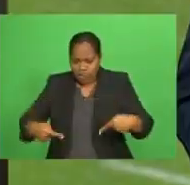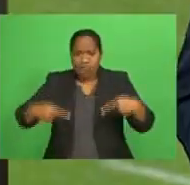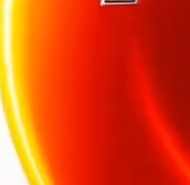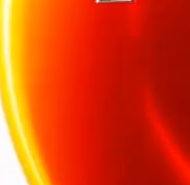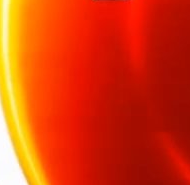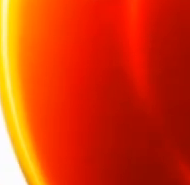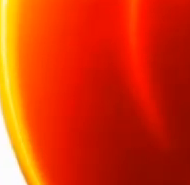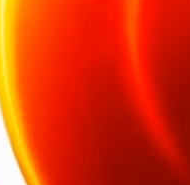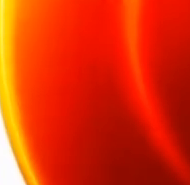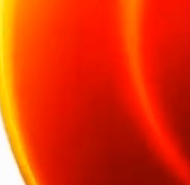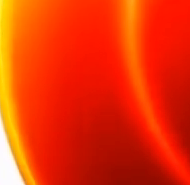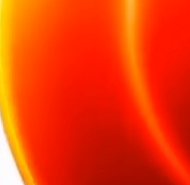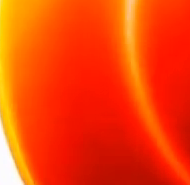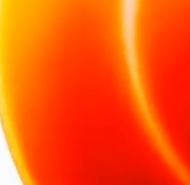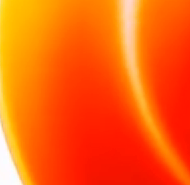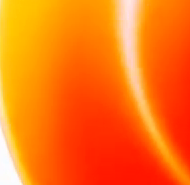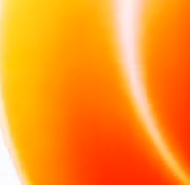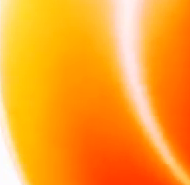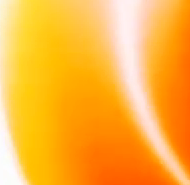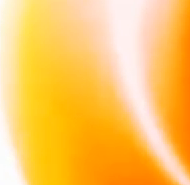draw.